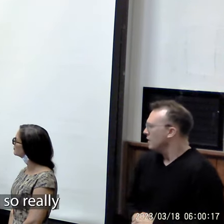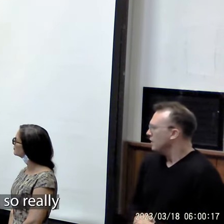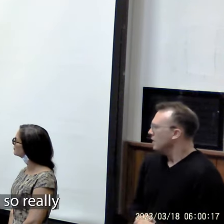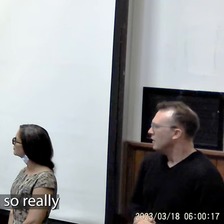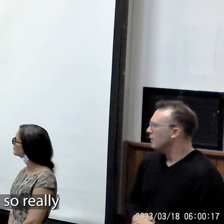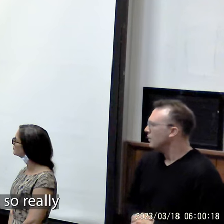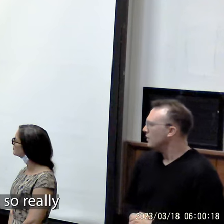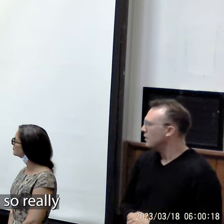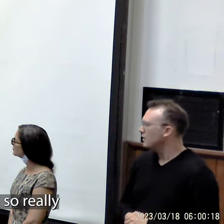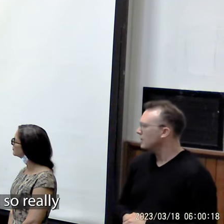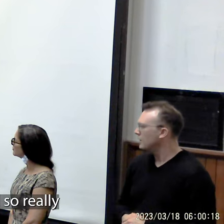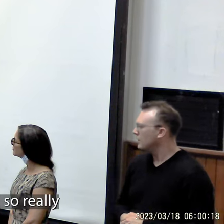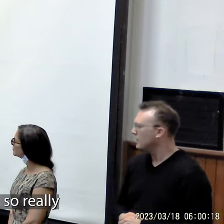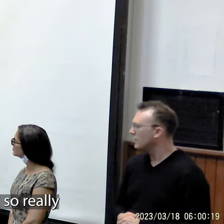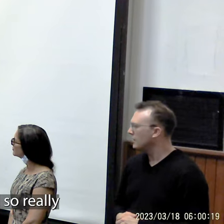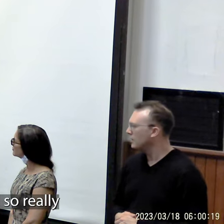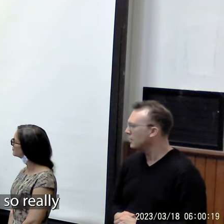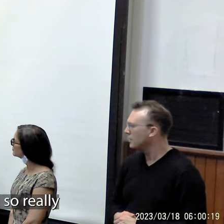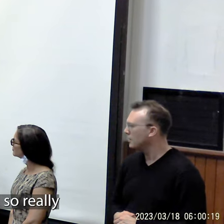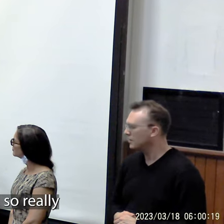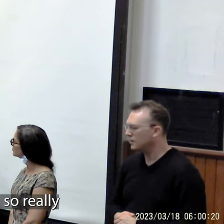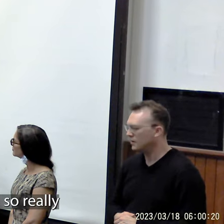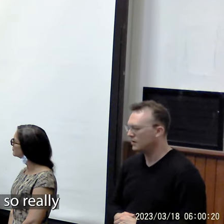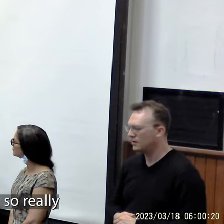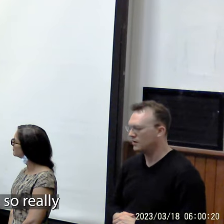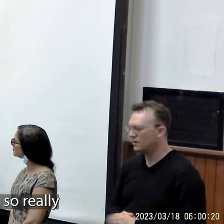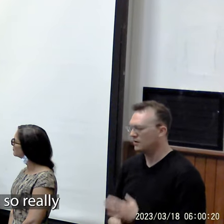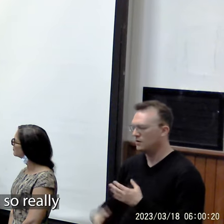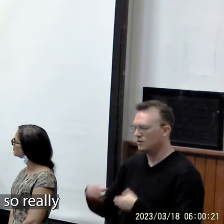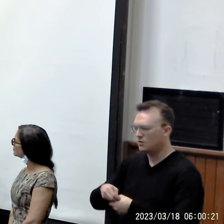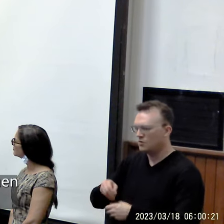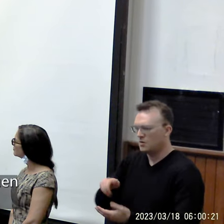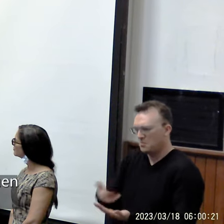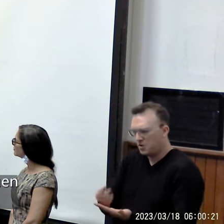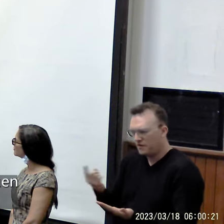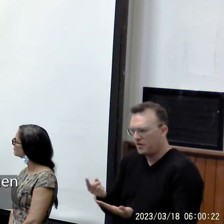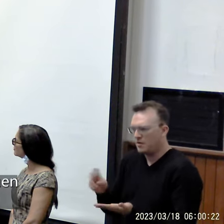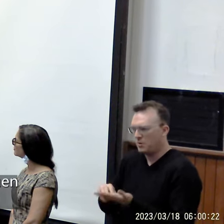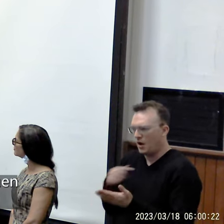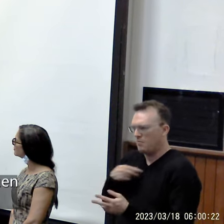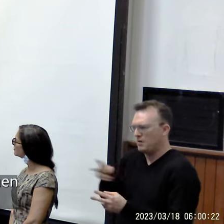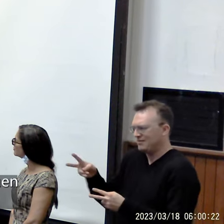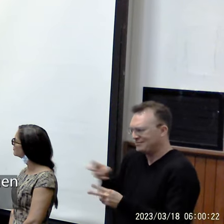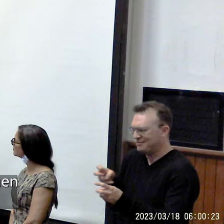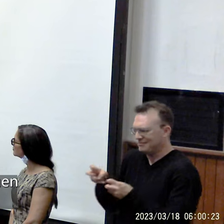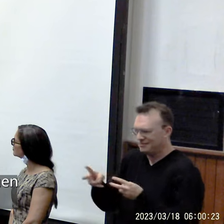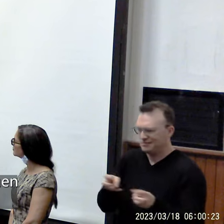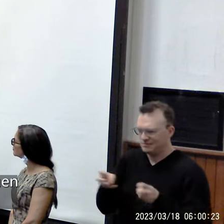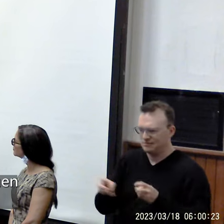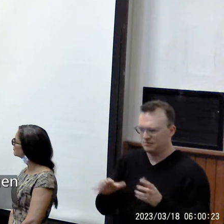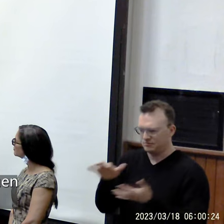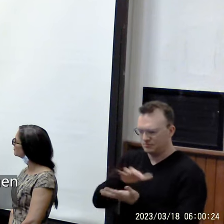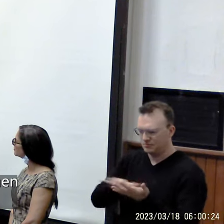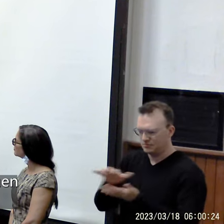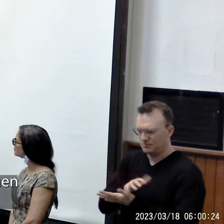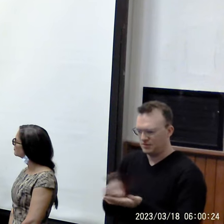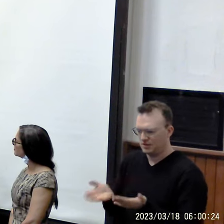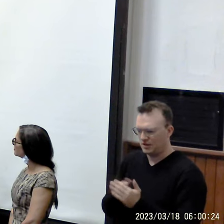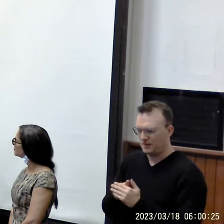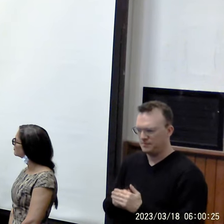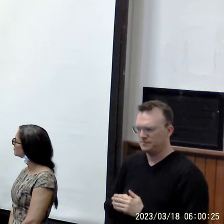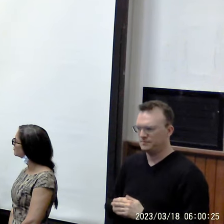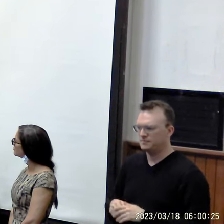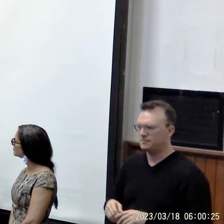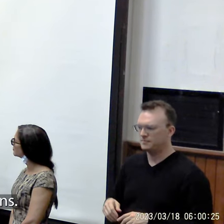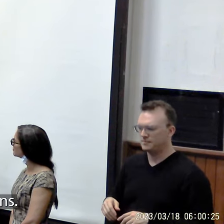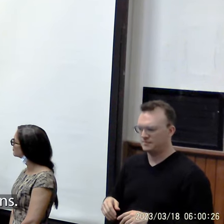an eggs play a cue into the birth and so on and so forth. And so really I'm just drawing, remixing and then just throwing it back